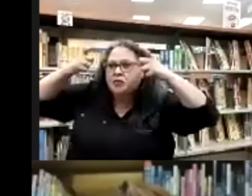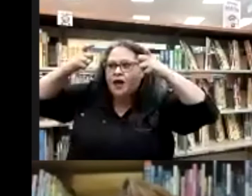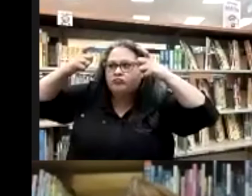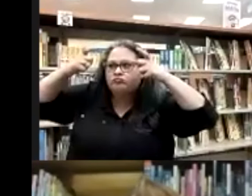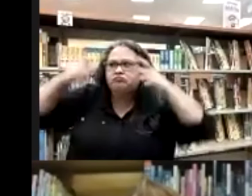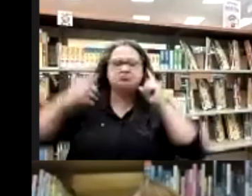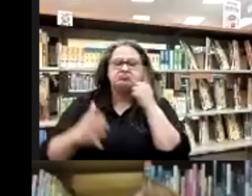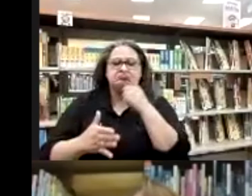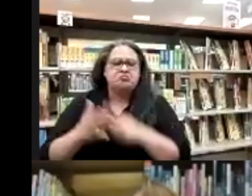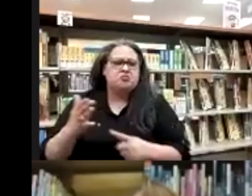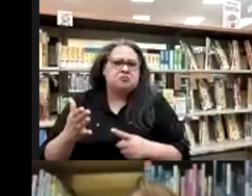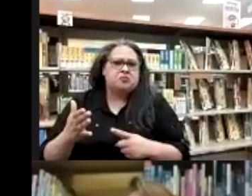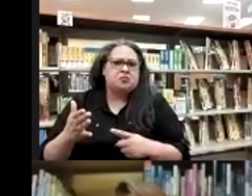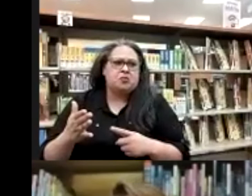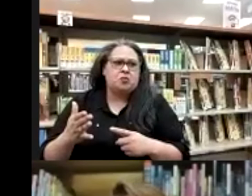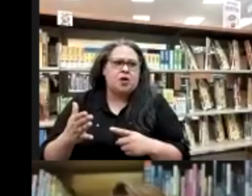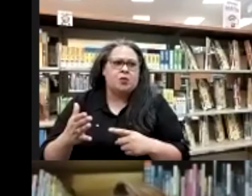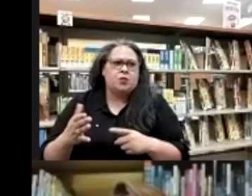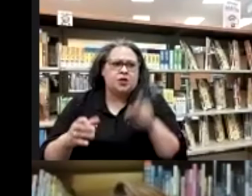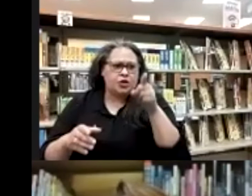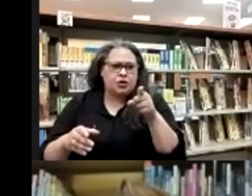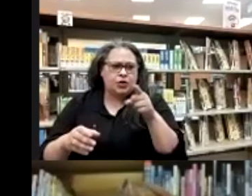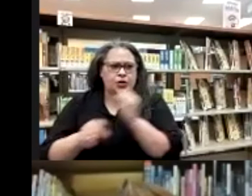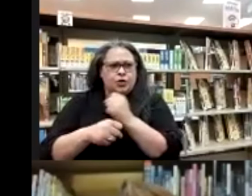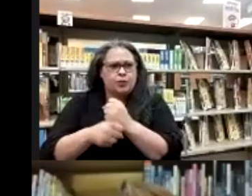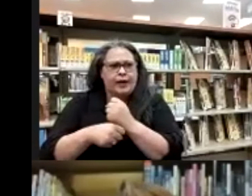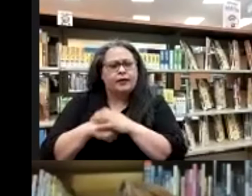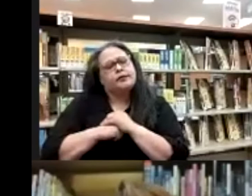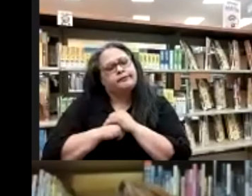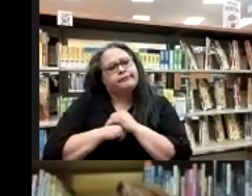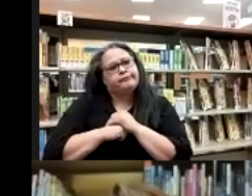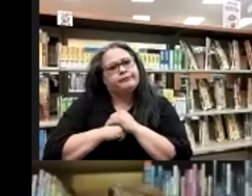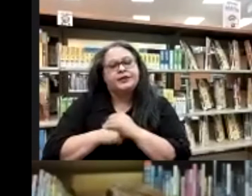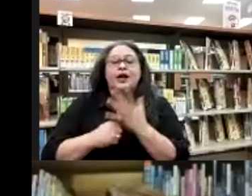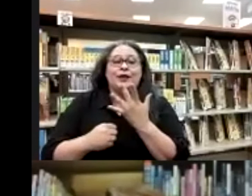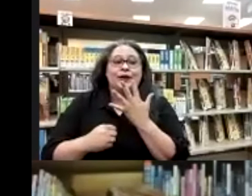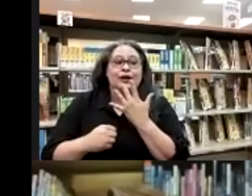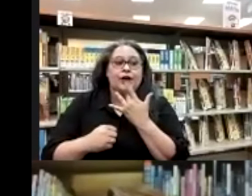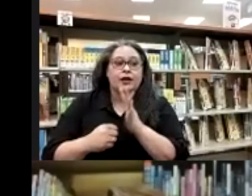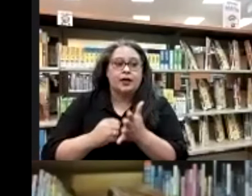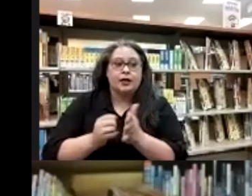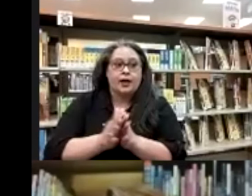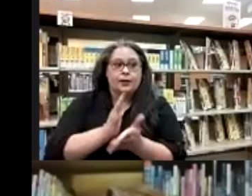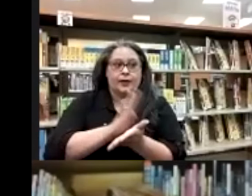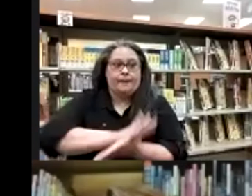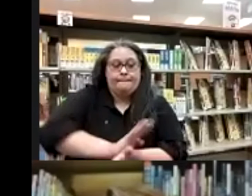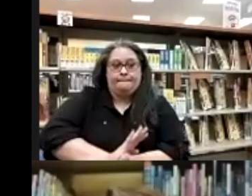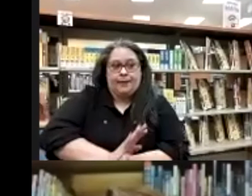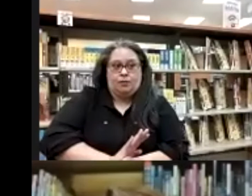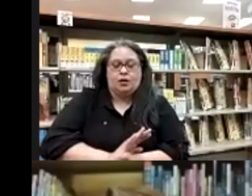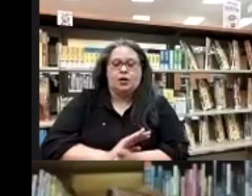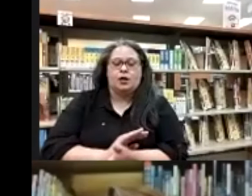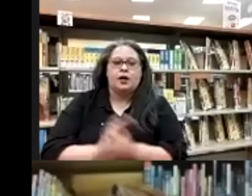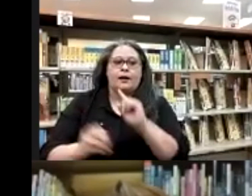of? Now, I invite you to check out our coloring sheet inspired on Graciela Iturbide's Nuestra